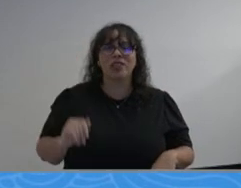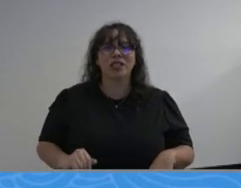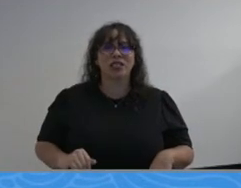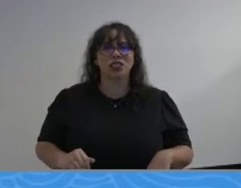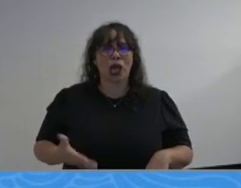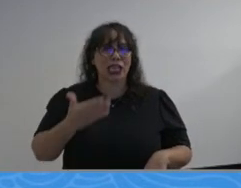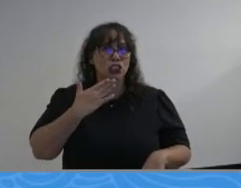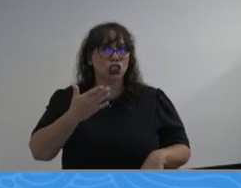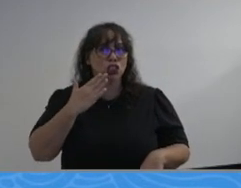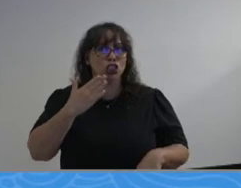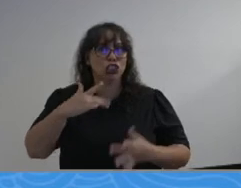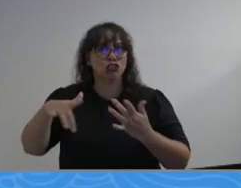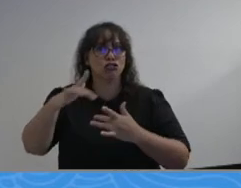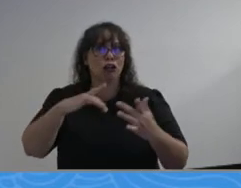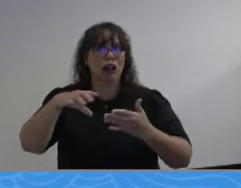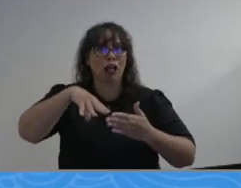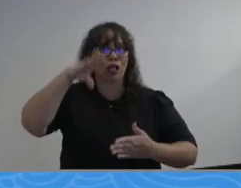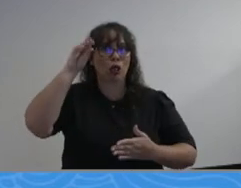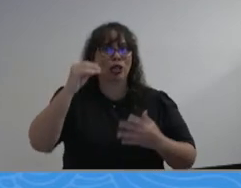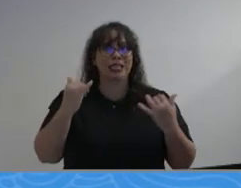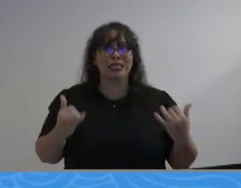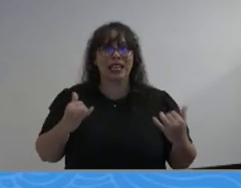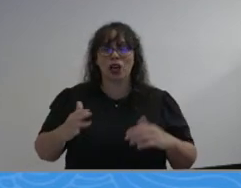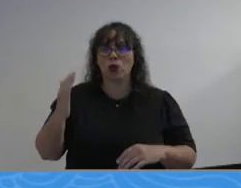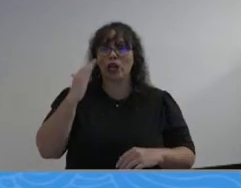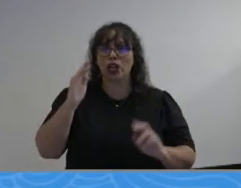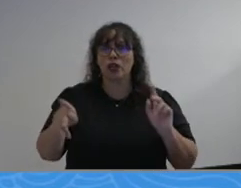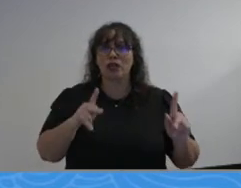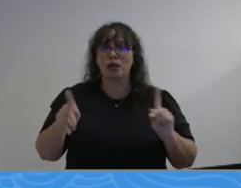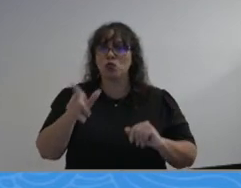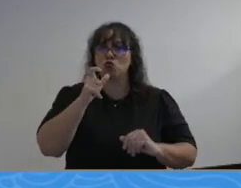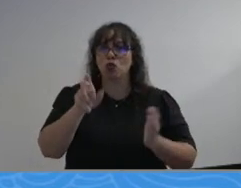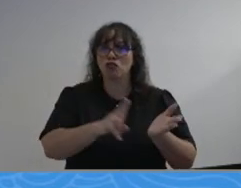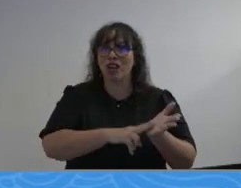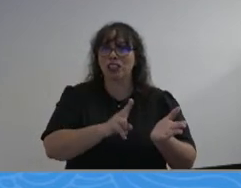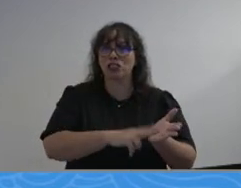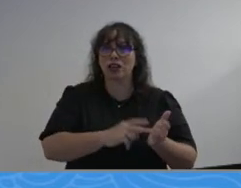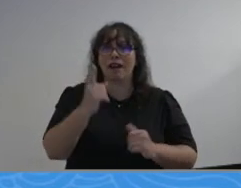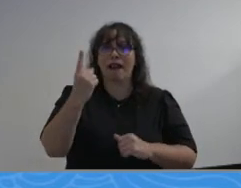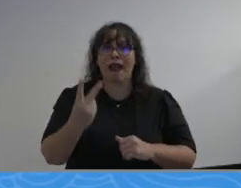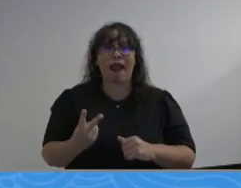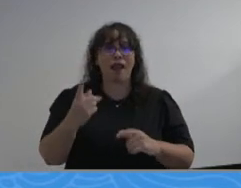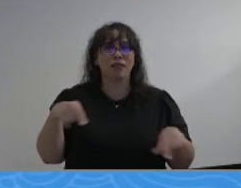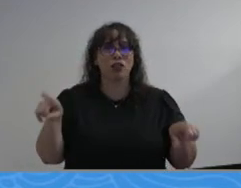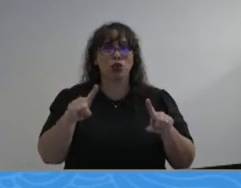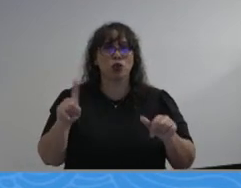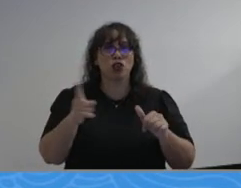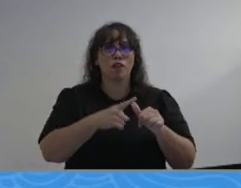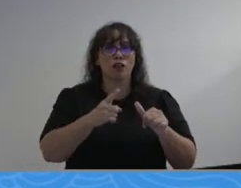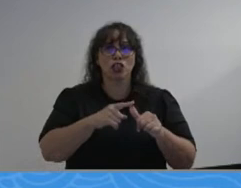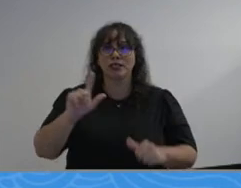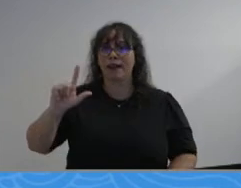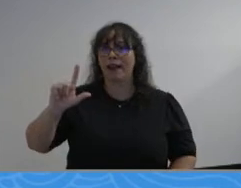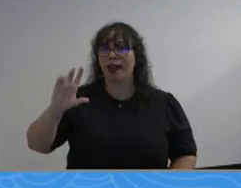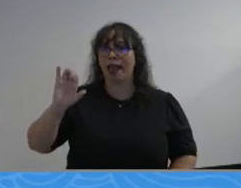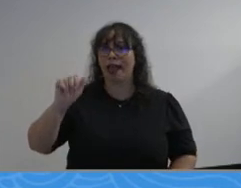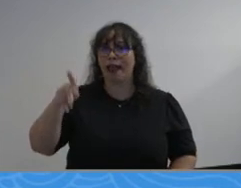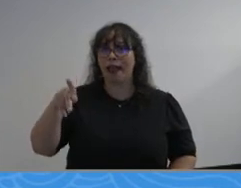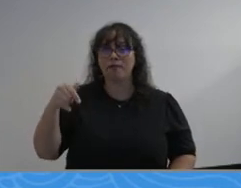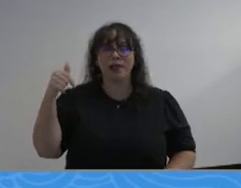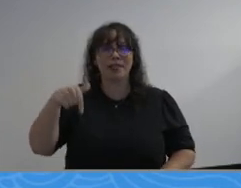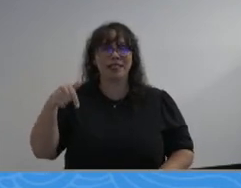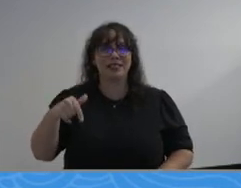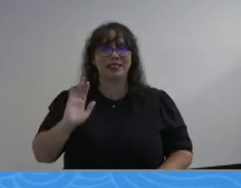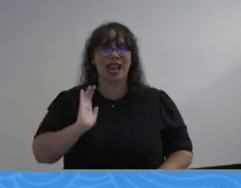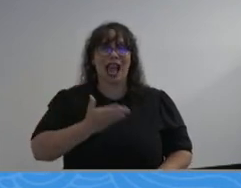good journey of learning today. We know that from the folks that have registered, at least half of you, this is your first LCAP. Know that this is